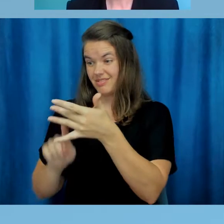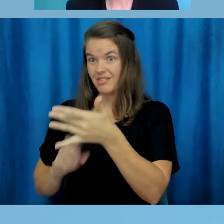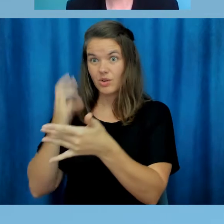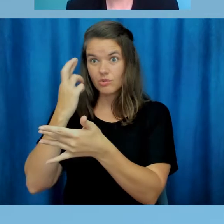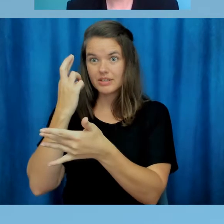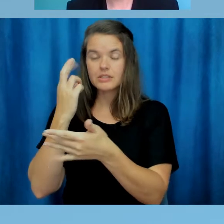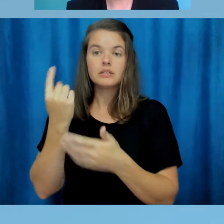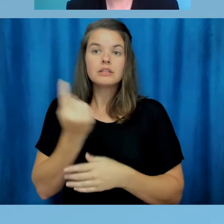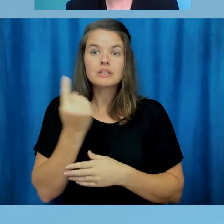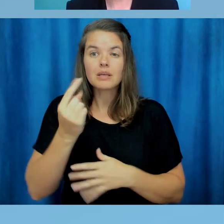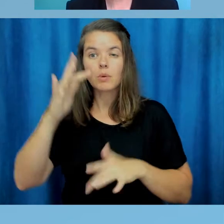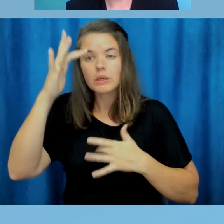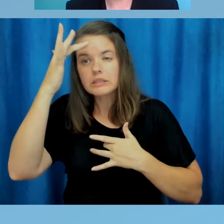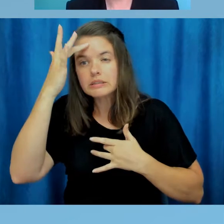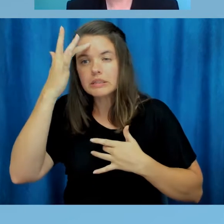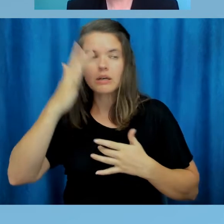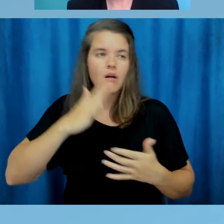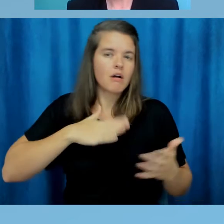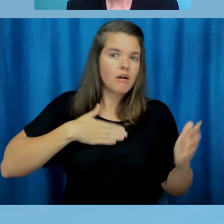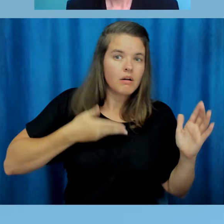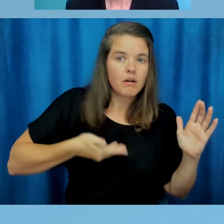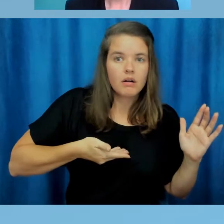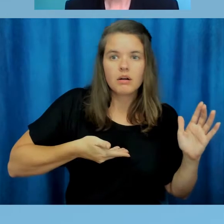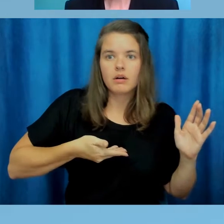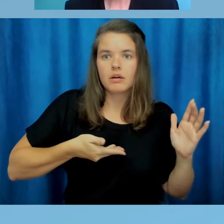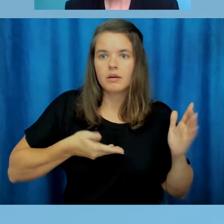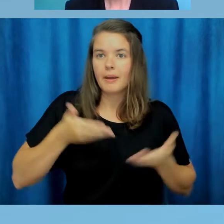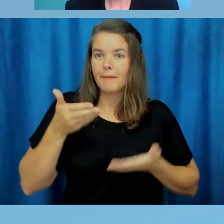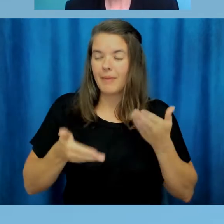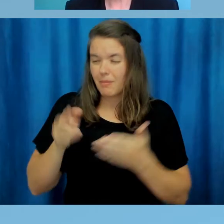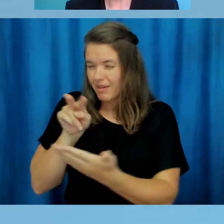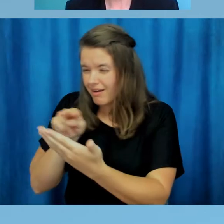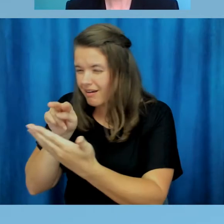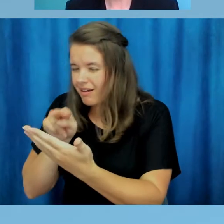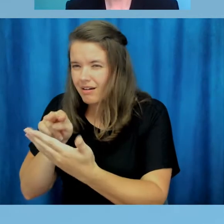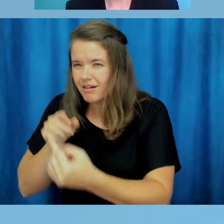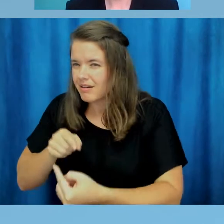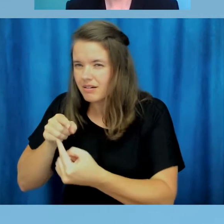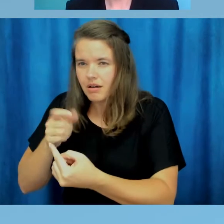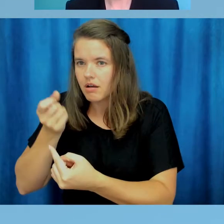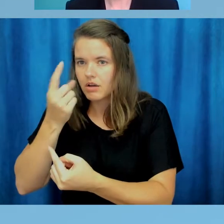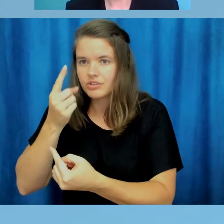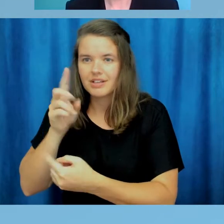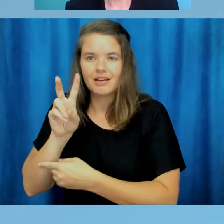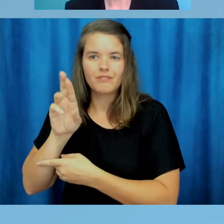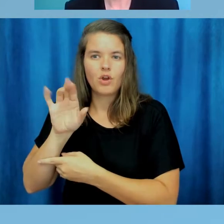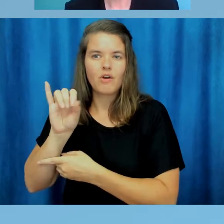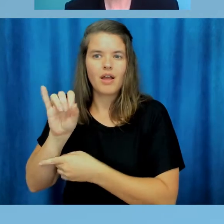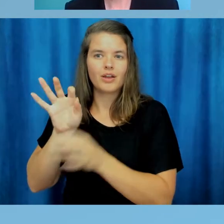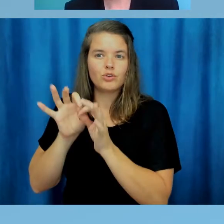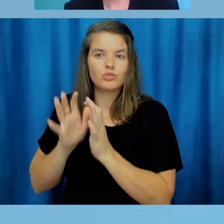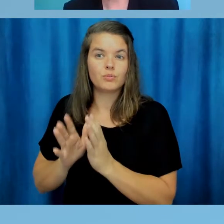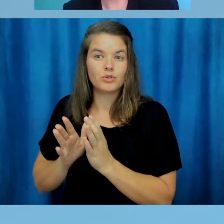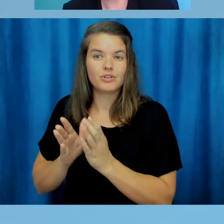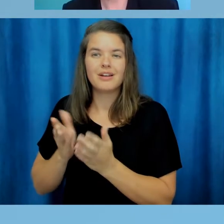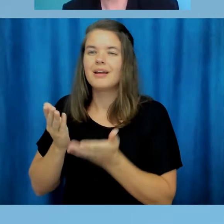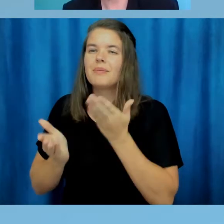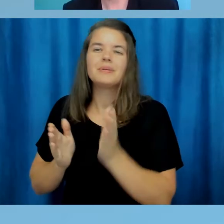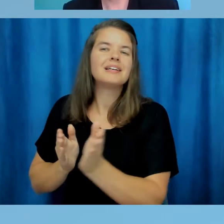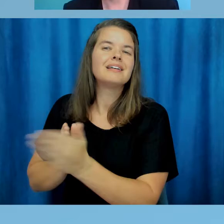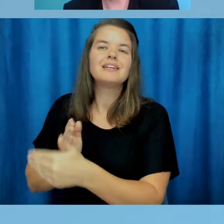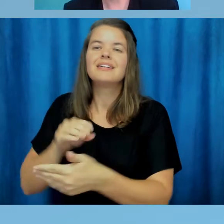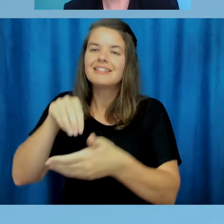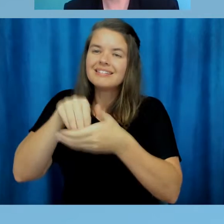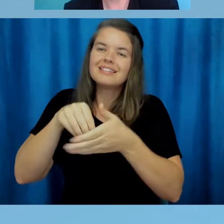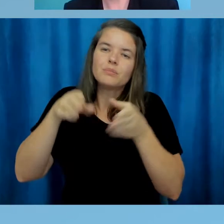that someone who is sick or upset might have trouble understanding a video interpreter, and they might really